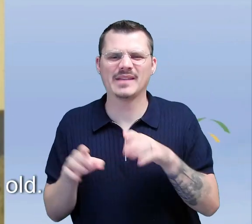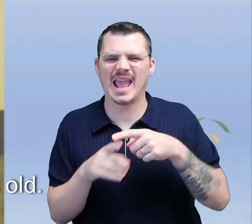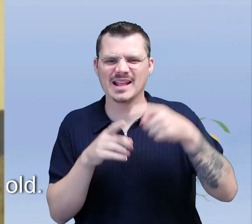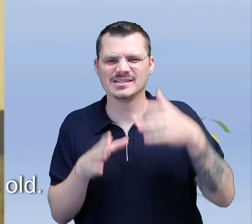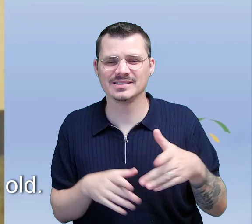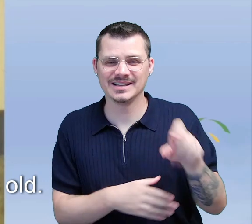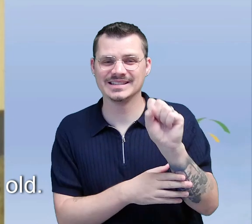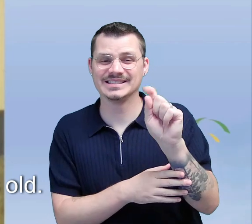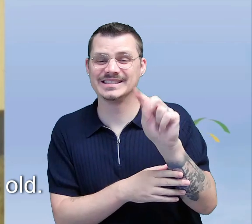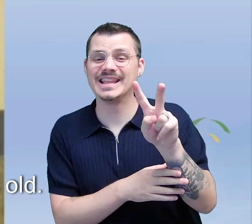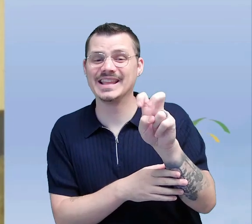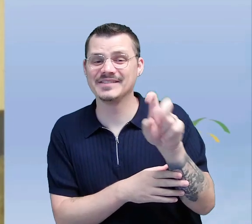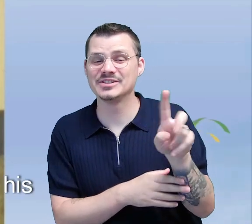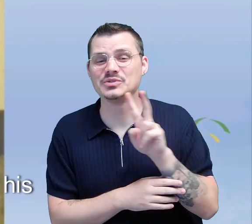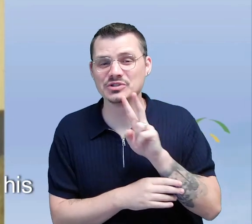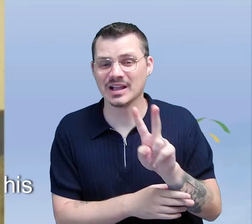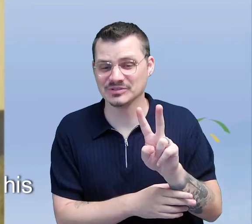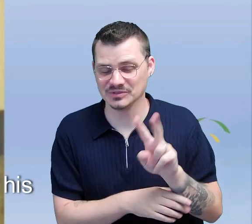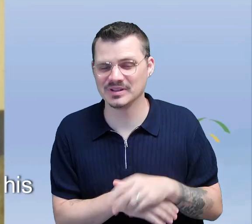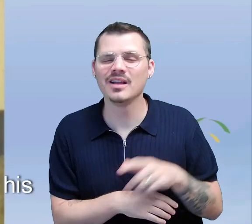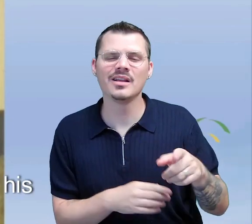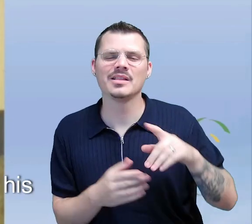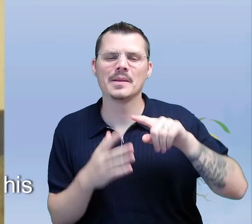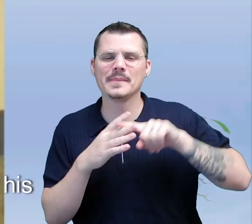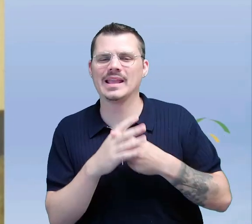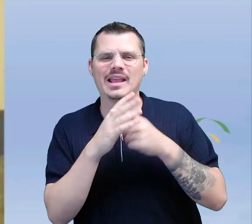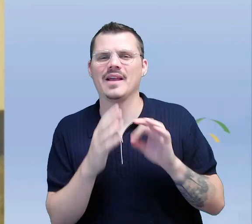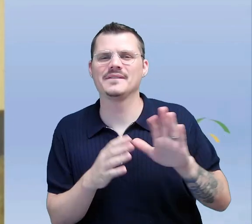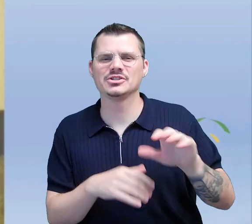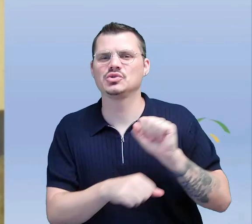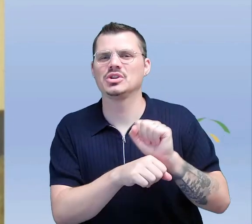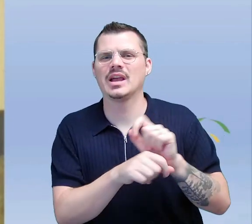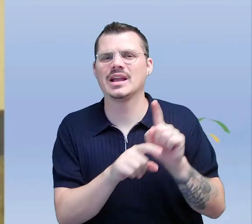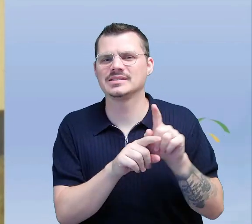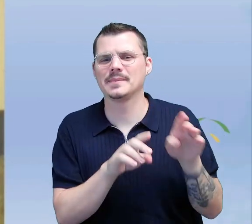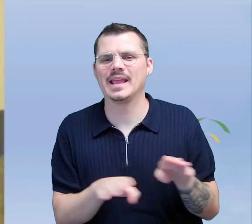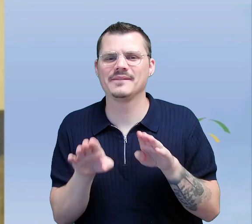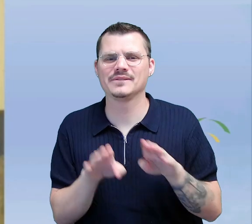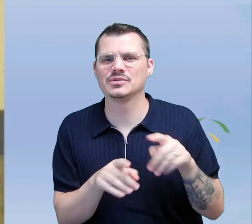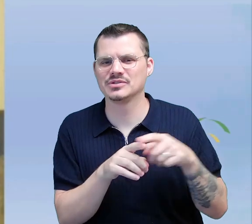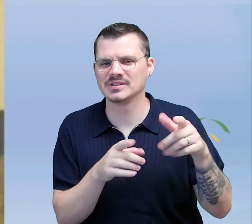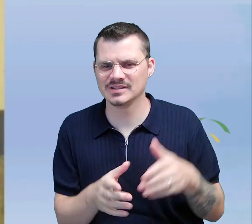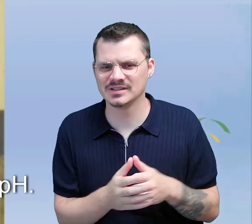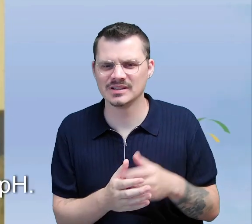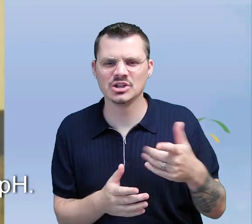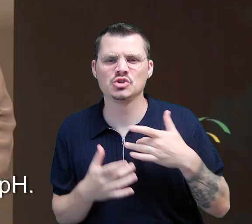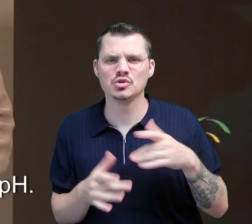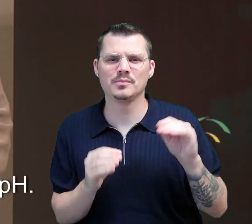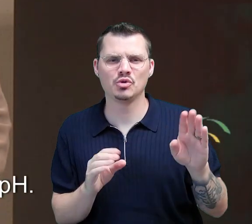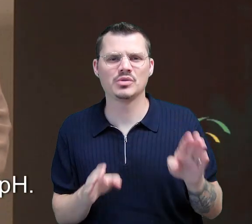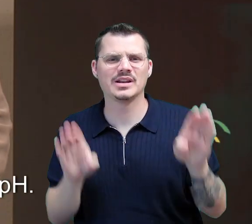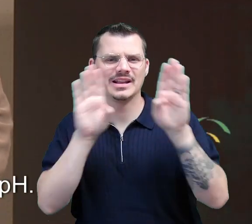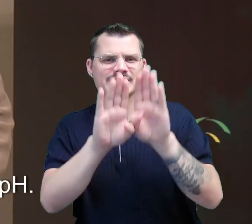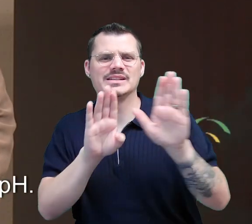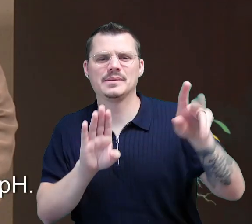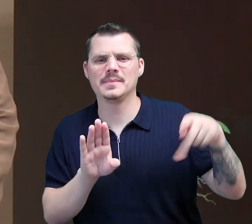This is Steve when he was 2 years old. This is, the beginnings of his career as a behavior. I know, isn't that a great one? He usually puts this